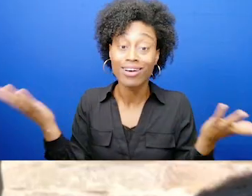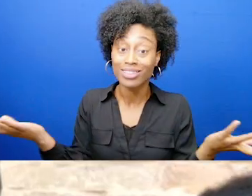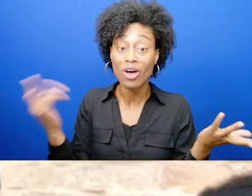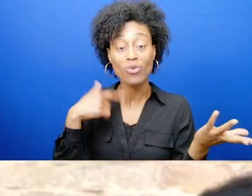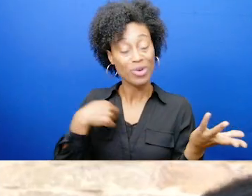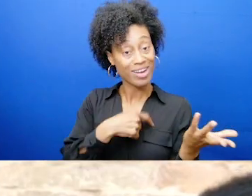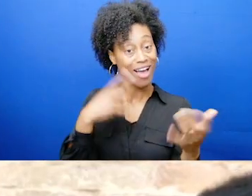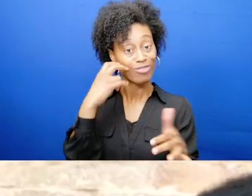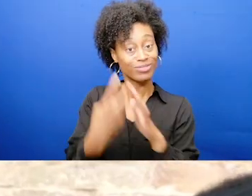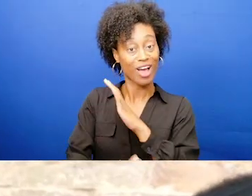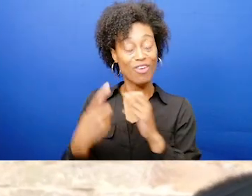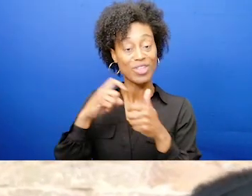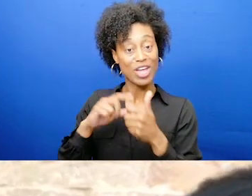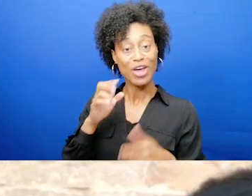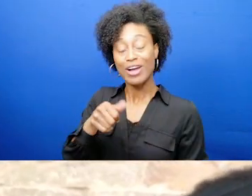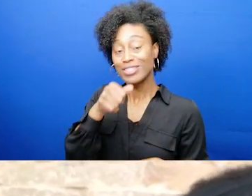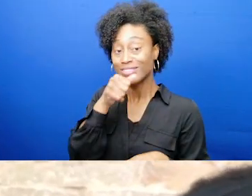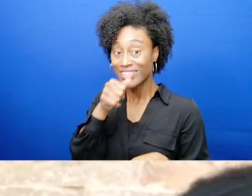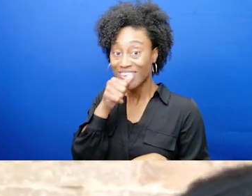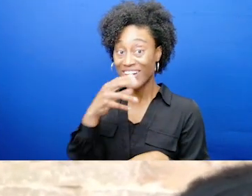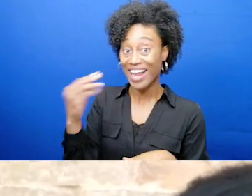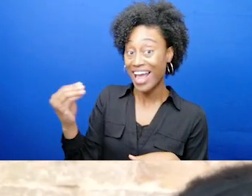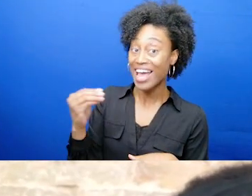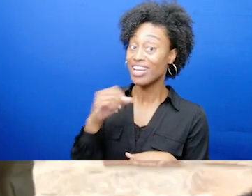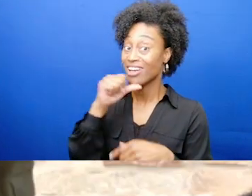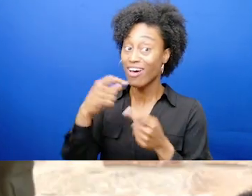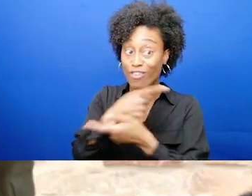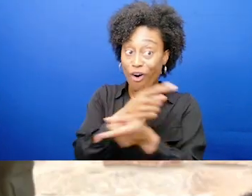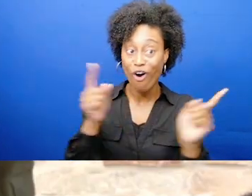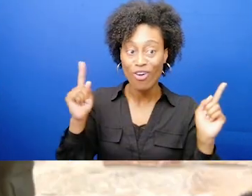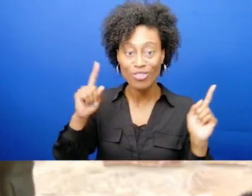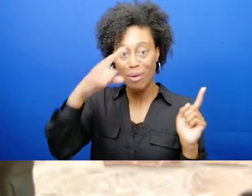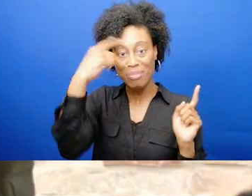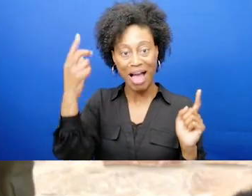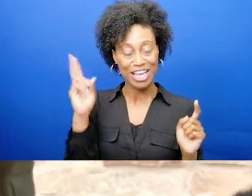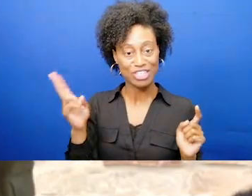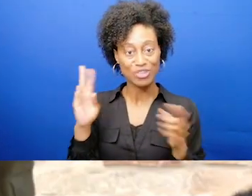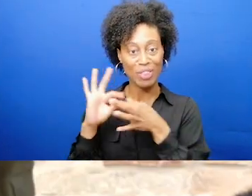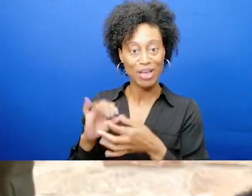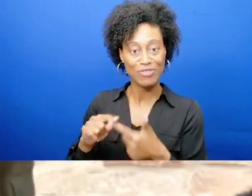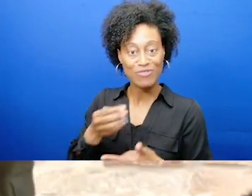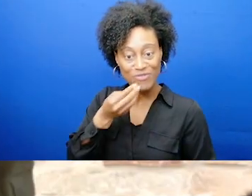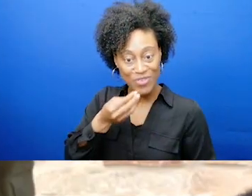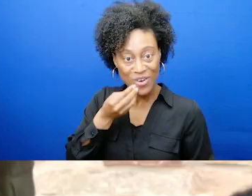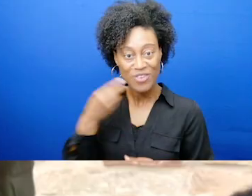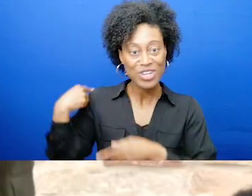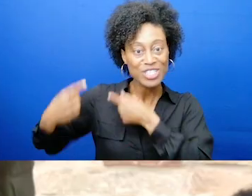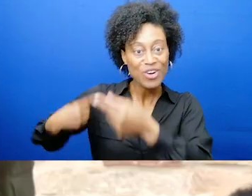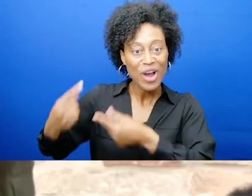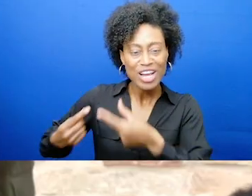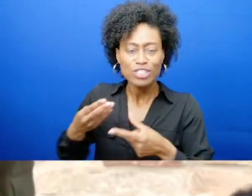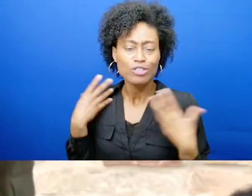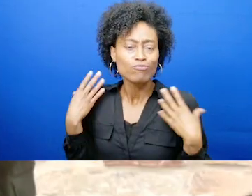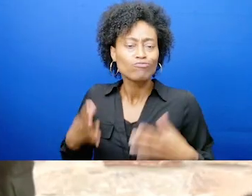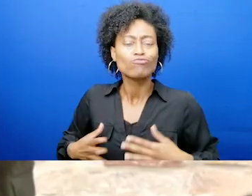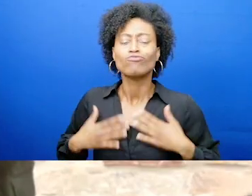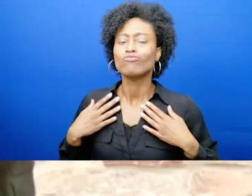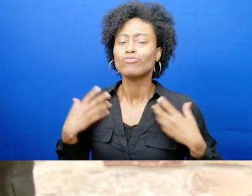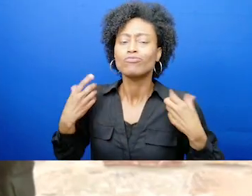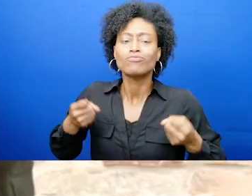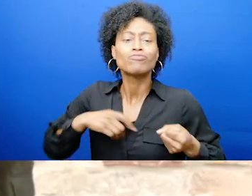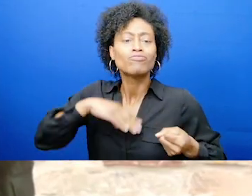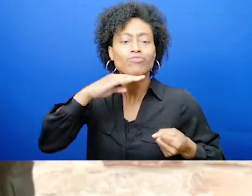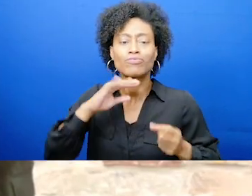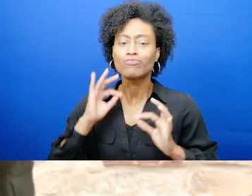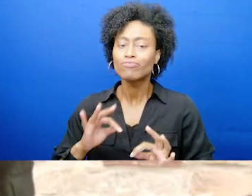often untold history of Black plant-based cuisine, uncovering ancestral dishes that nourished our communities for generations. Get ready